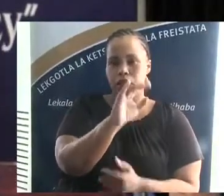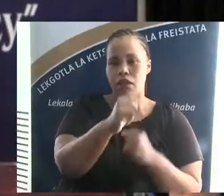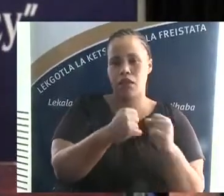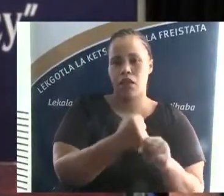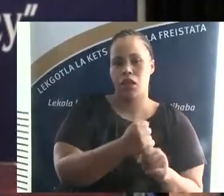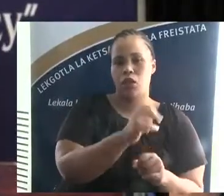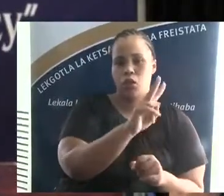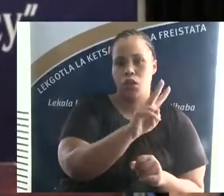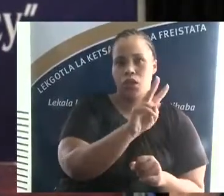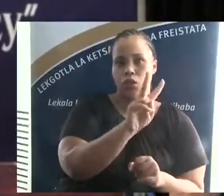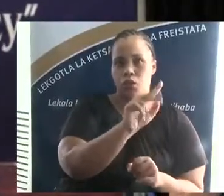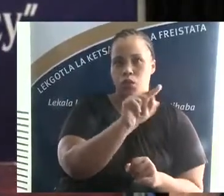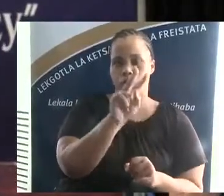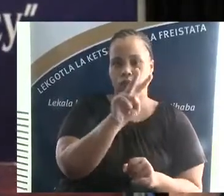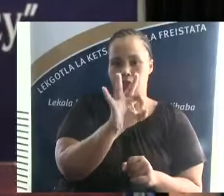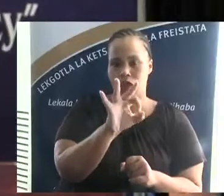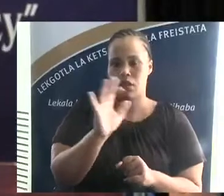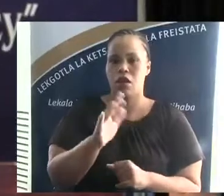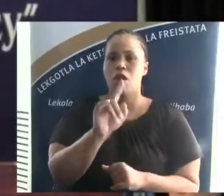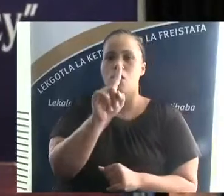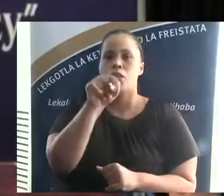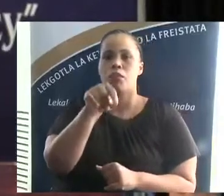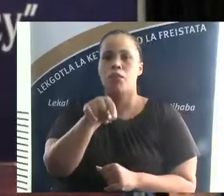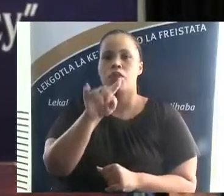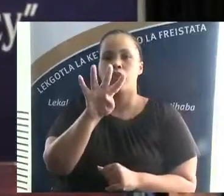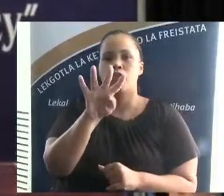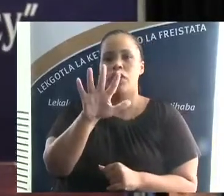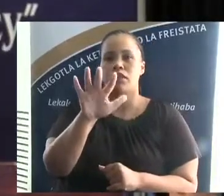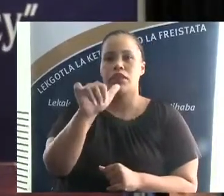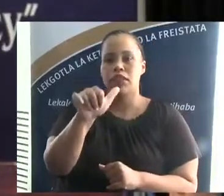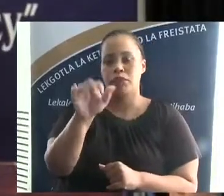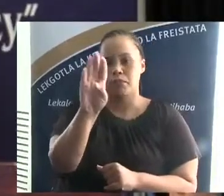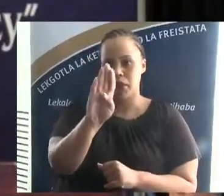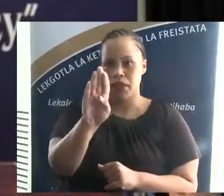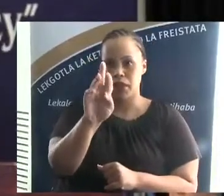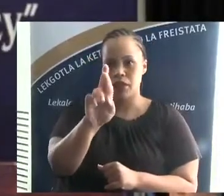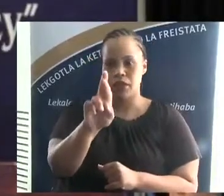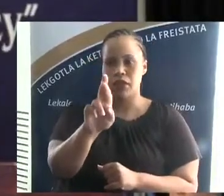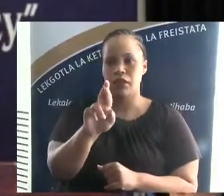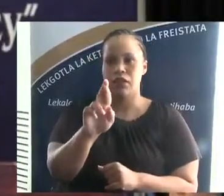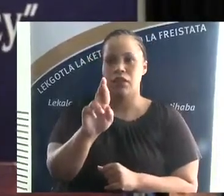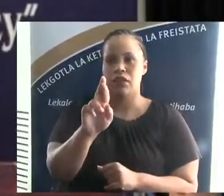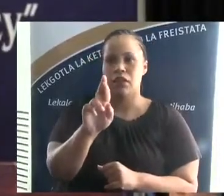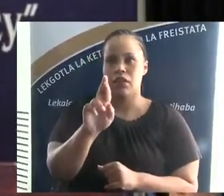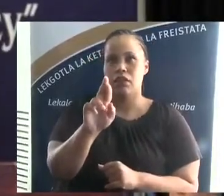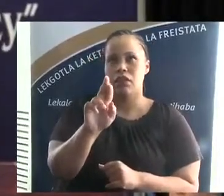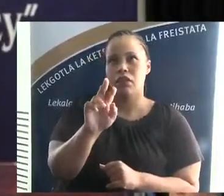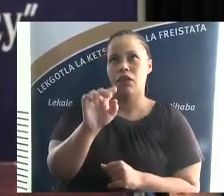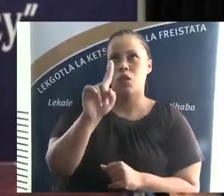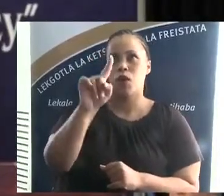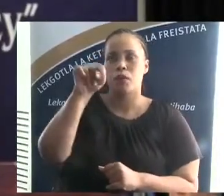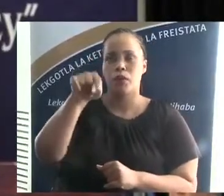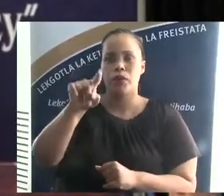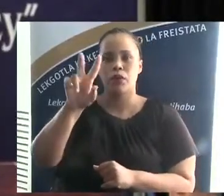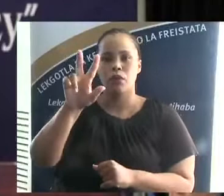22-23, 1.165 billion in 23-24, and 1.168 billion